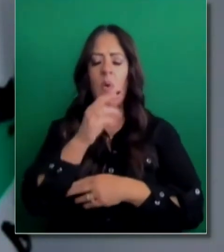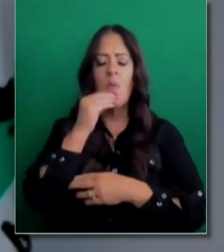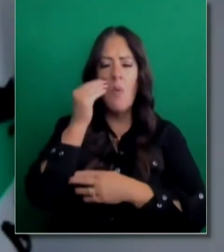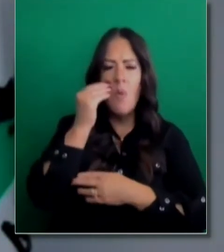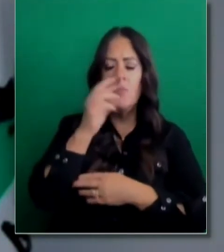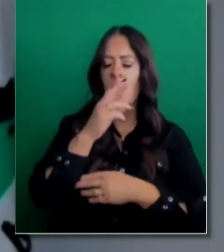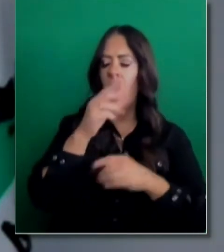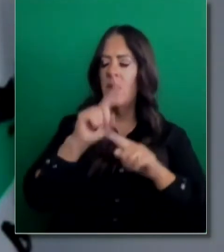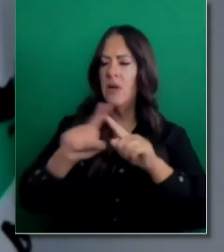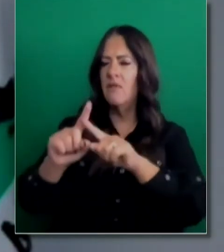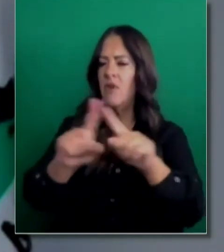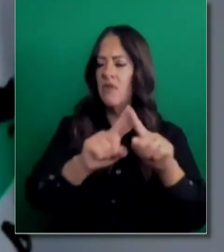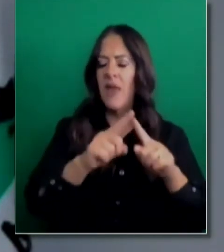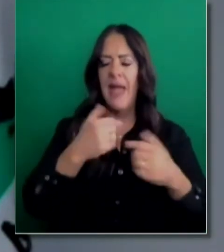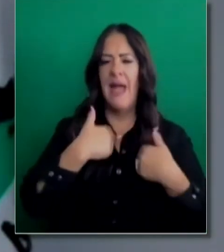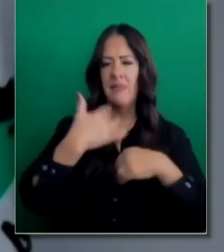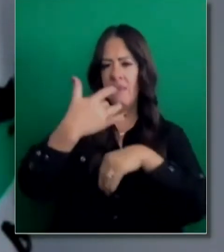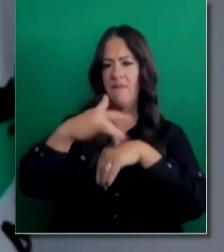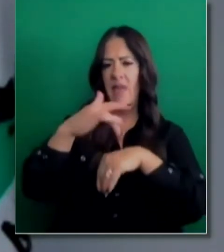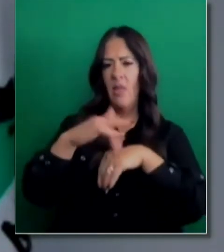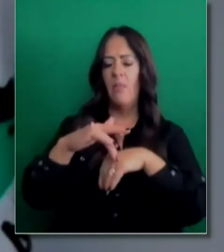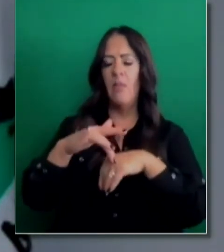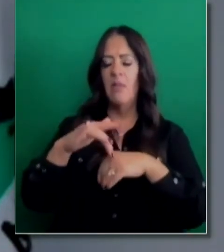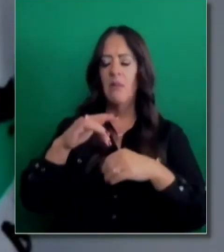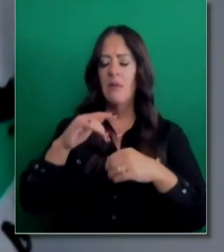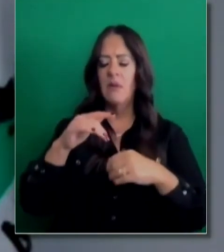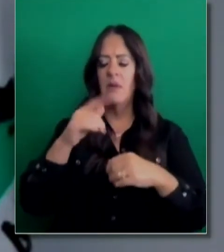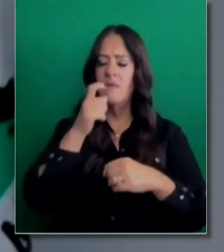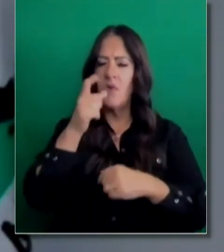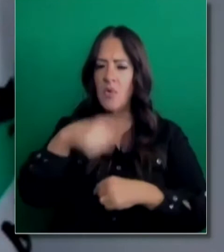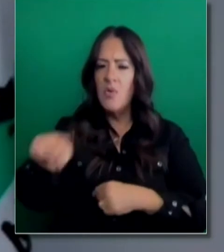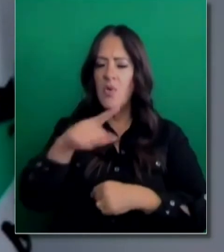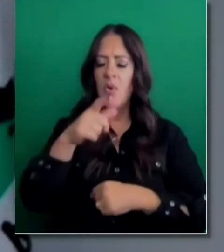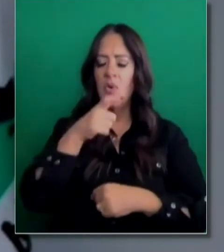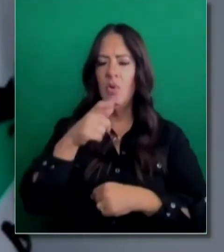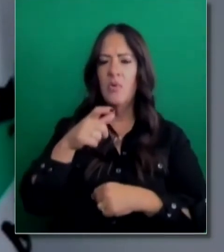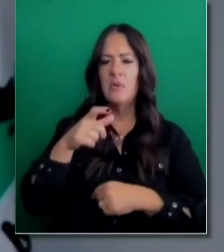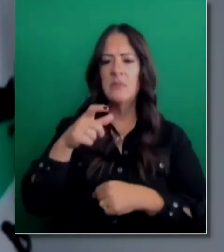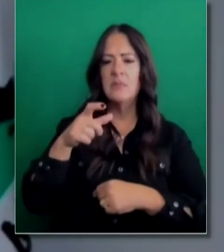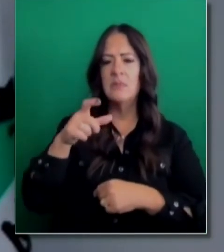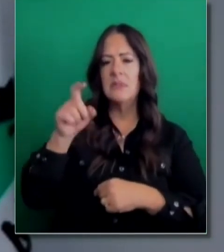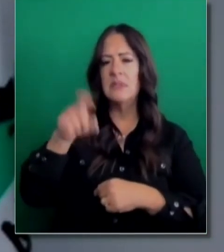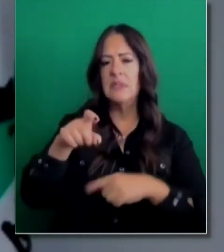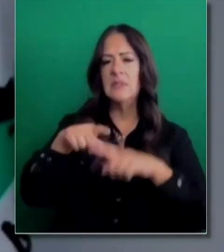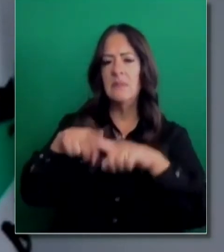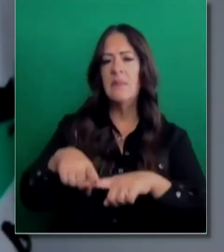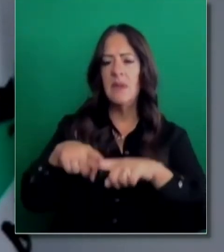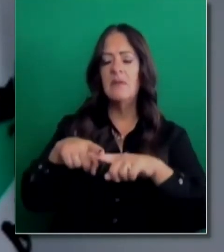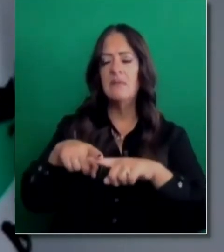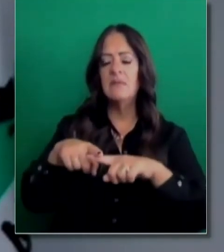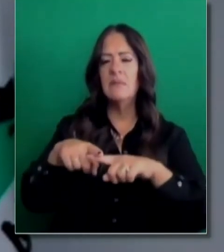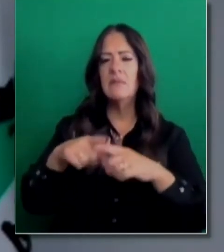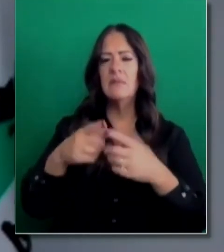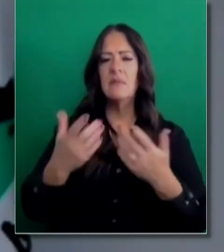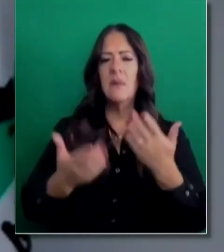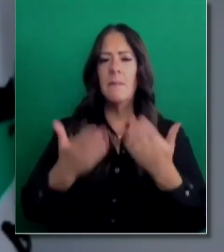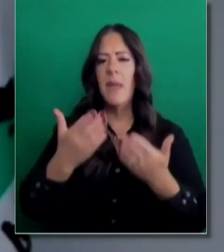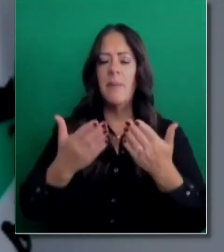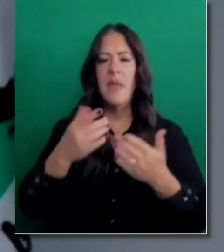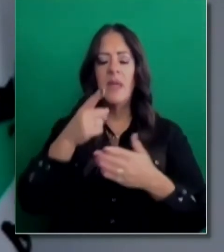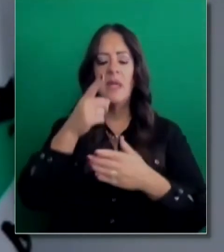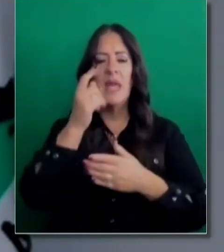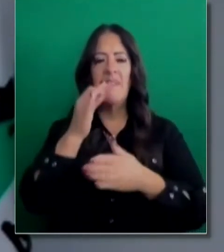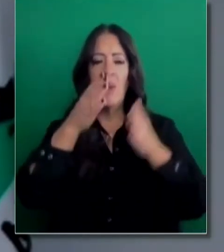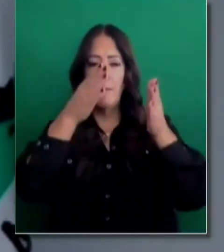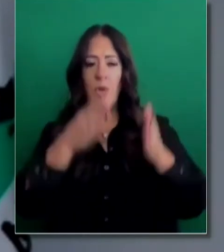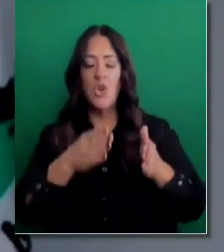on making sure oxygen is available to those who are maybe able to be discharged